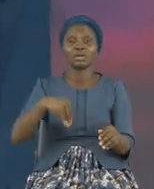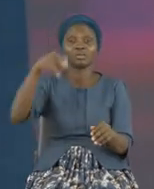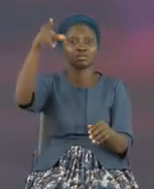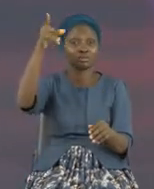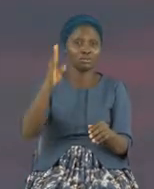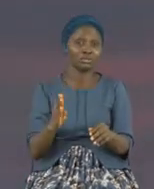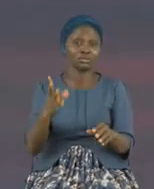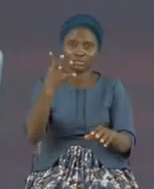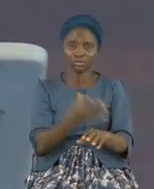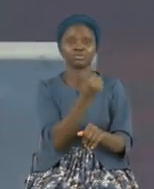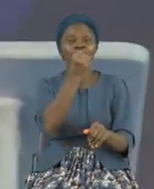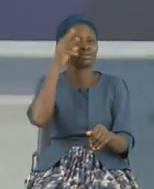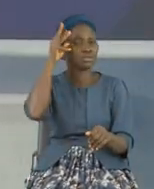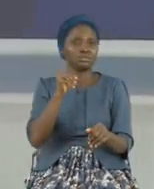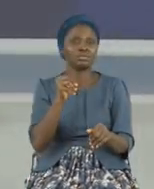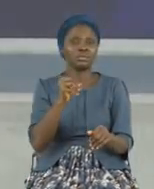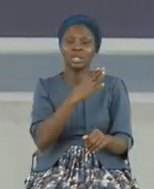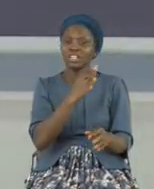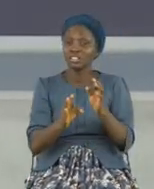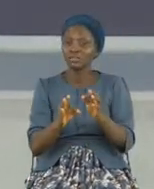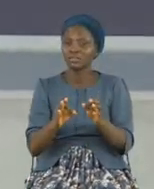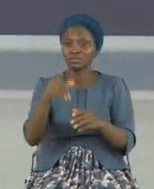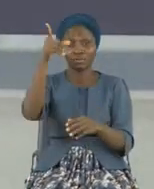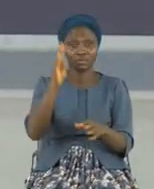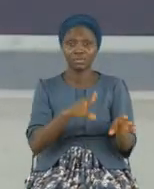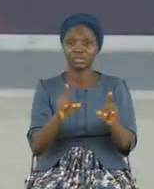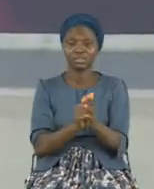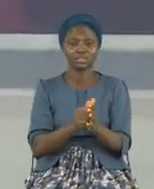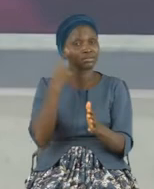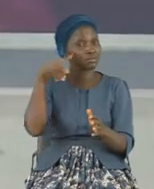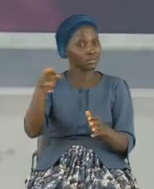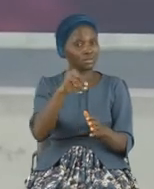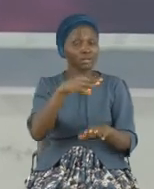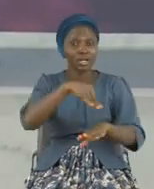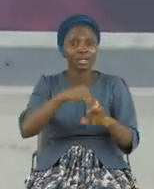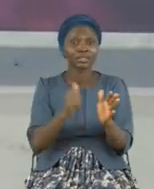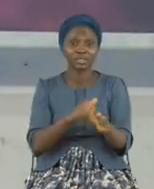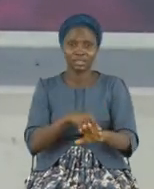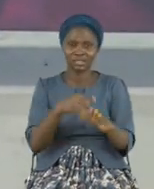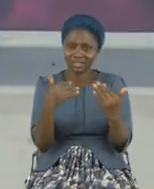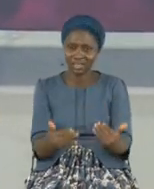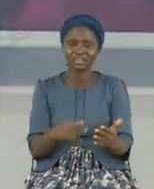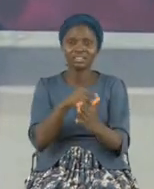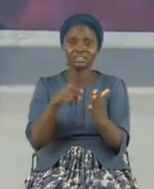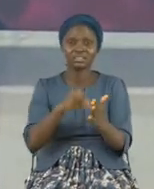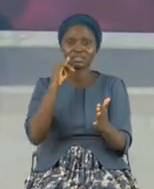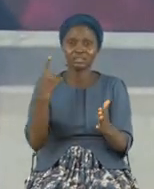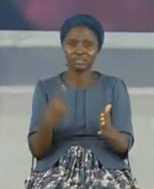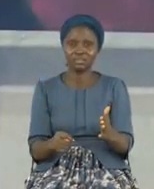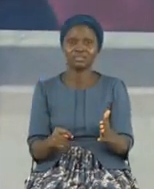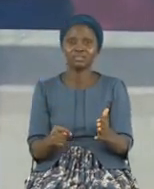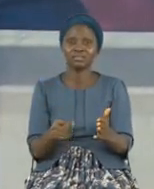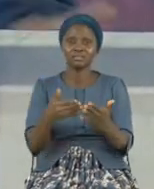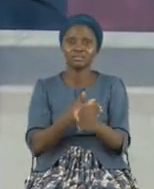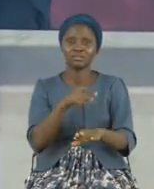did that for him at that time, now this is the dispensation of the church. What